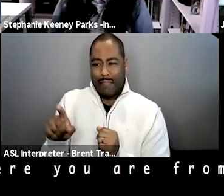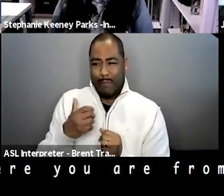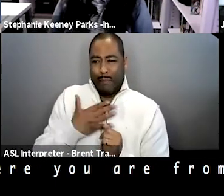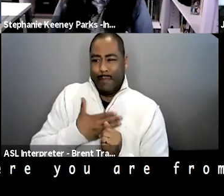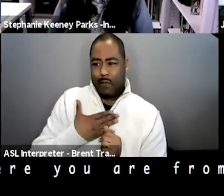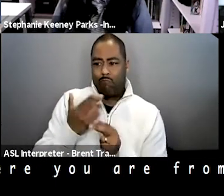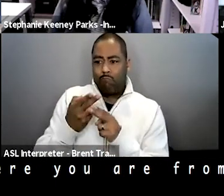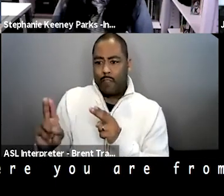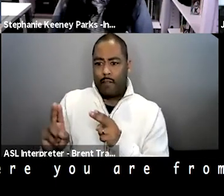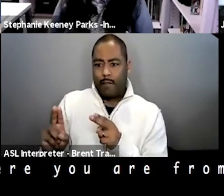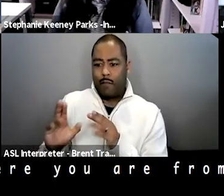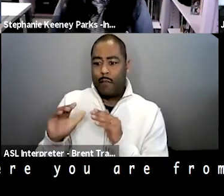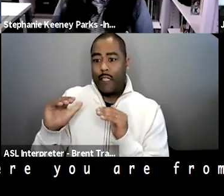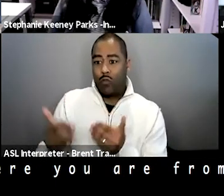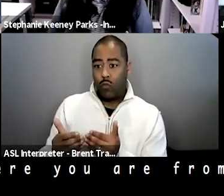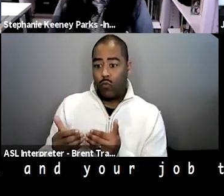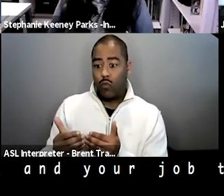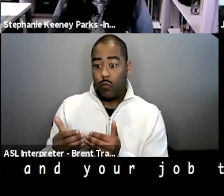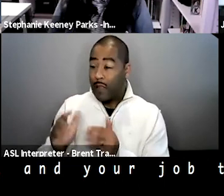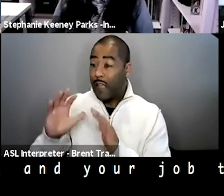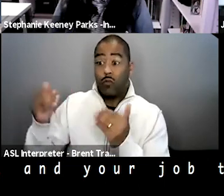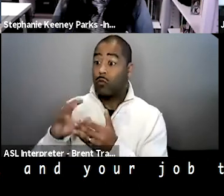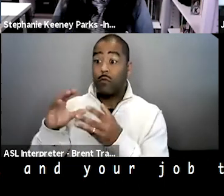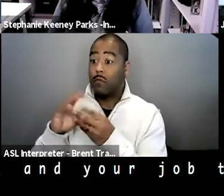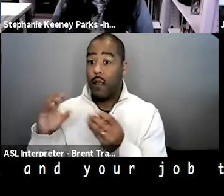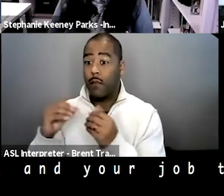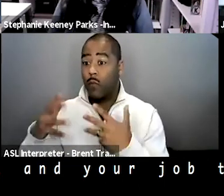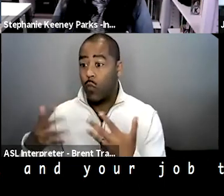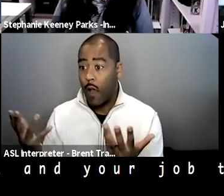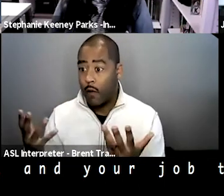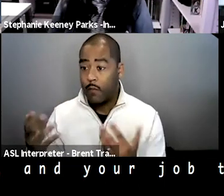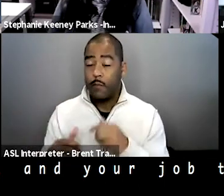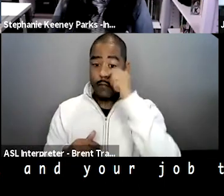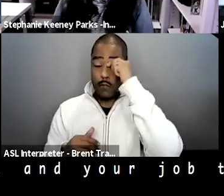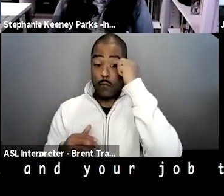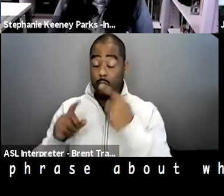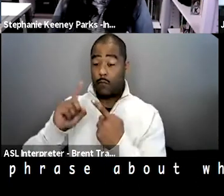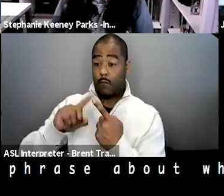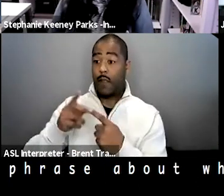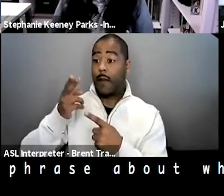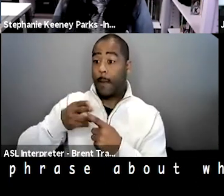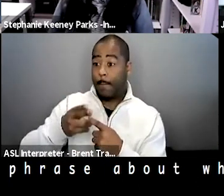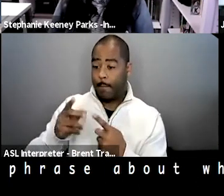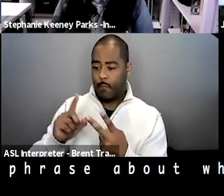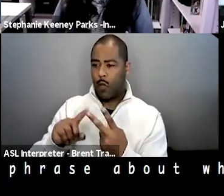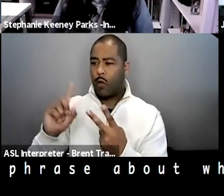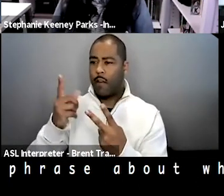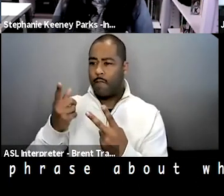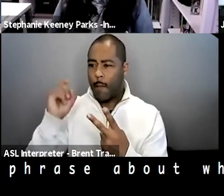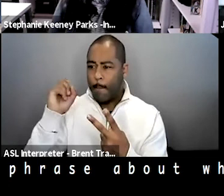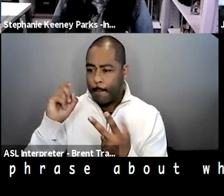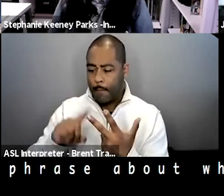little intro formula. We'd like you to tell us your name, where you are from, where you